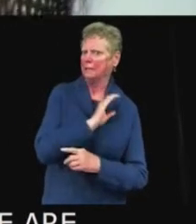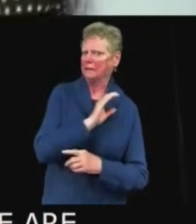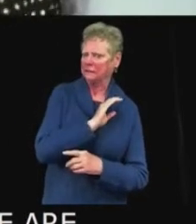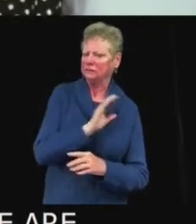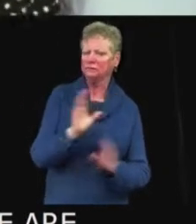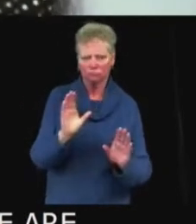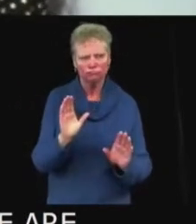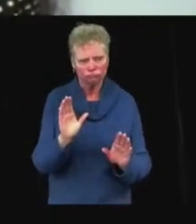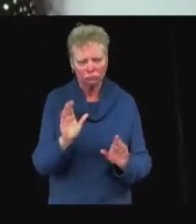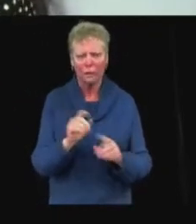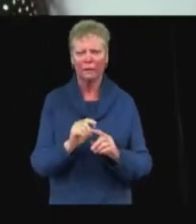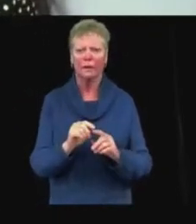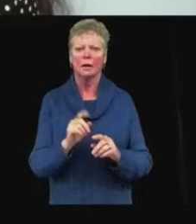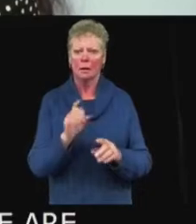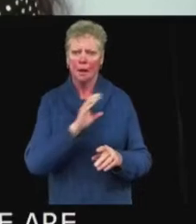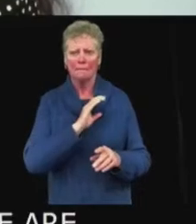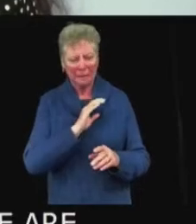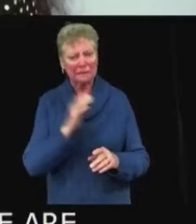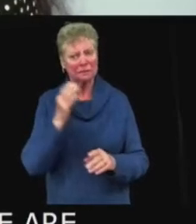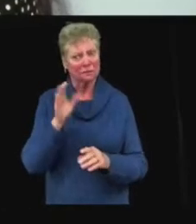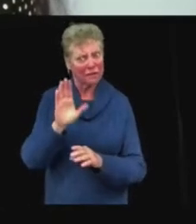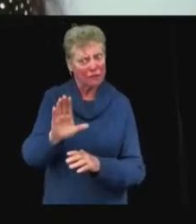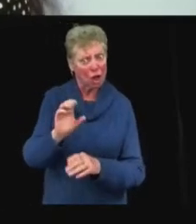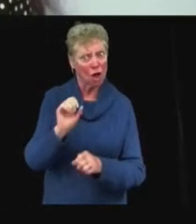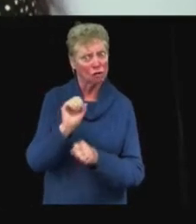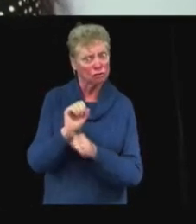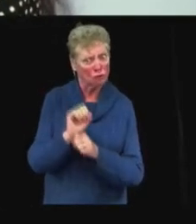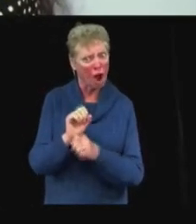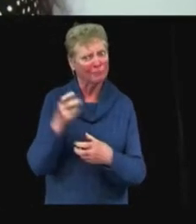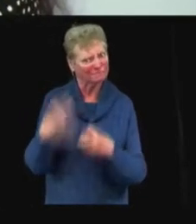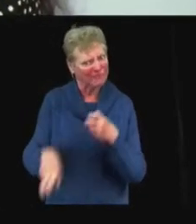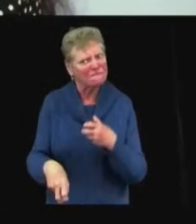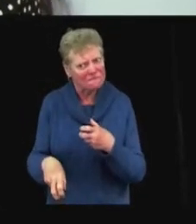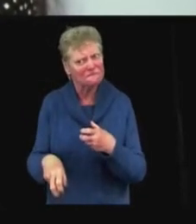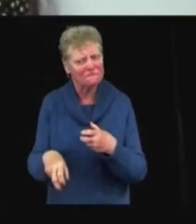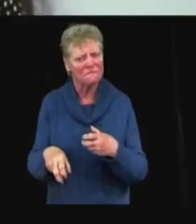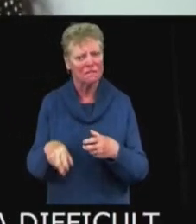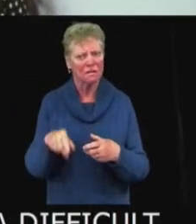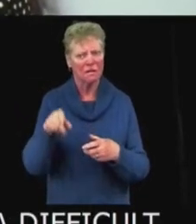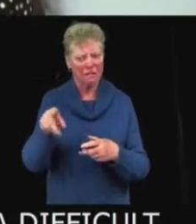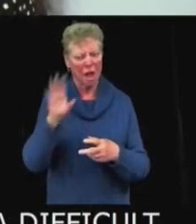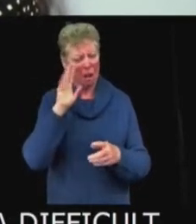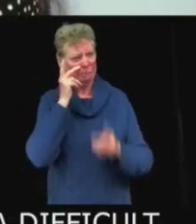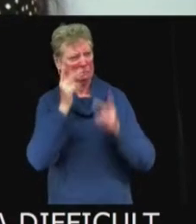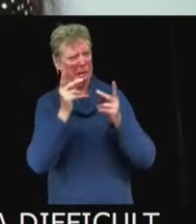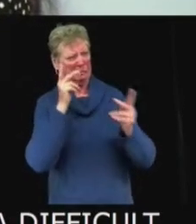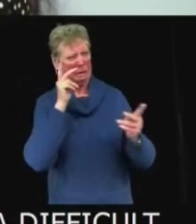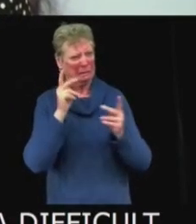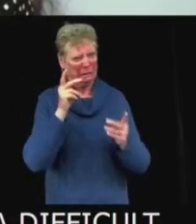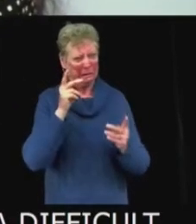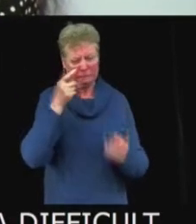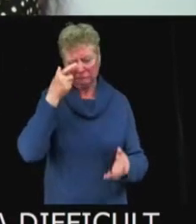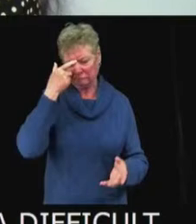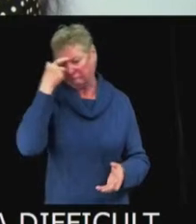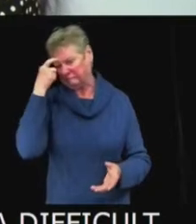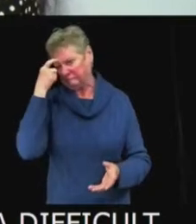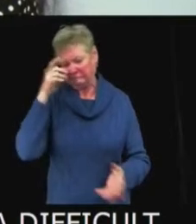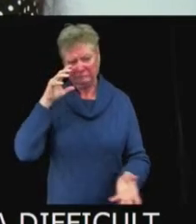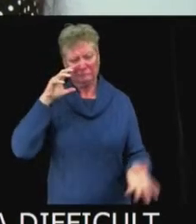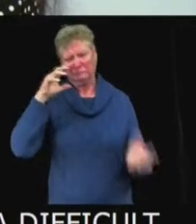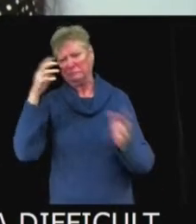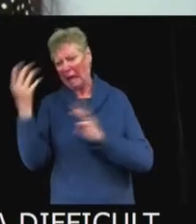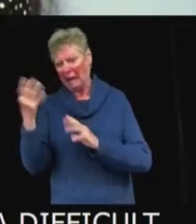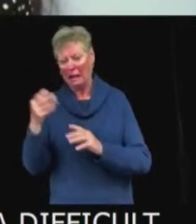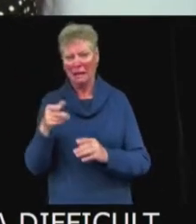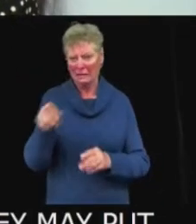course, understand that the police have a difficult job, that they are going to experience trauma, that they may put their life on the line, and I think people are understanding